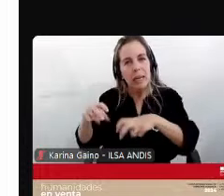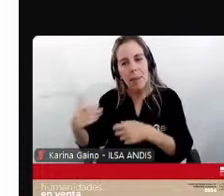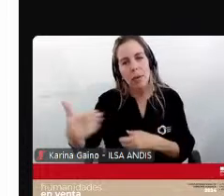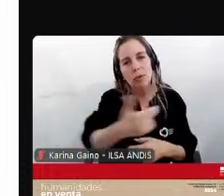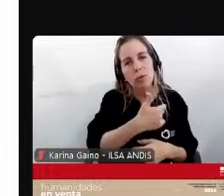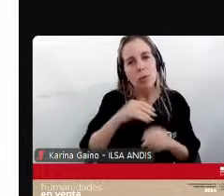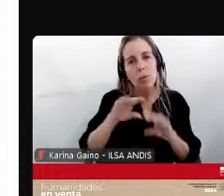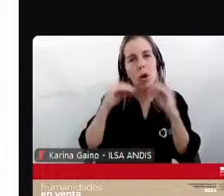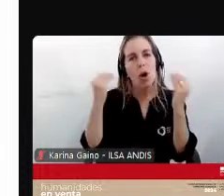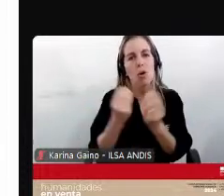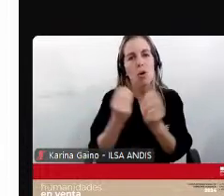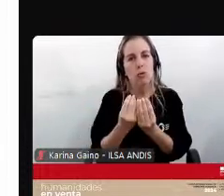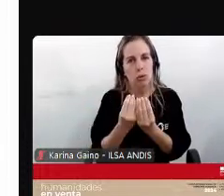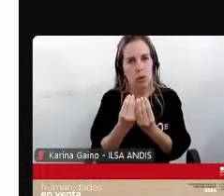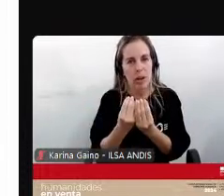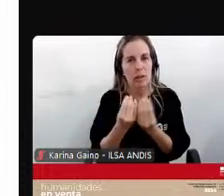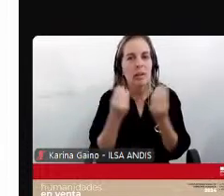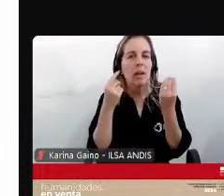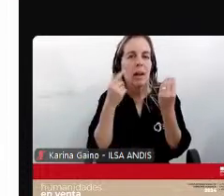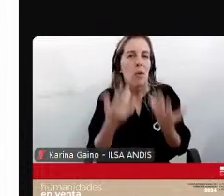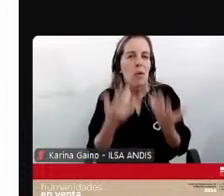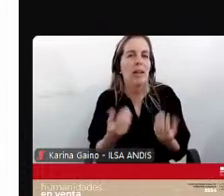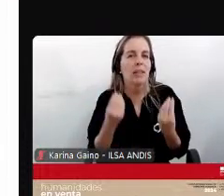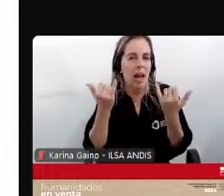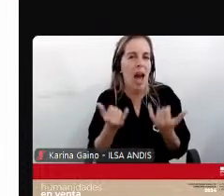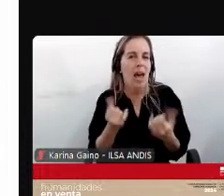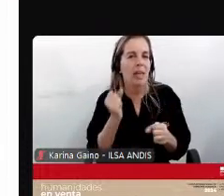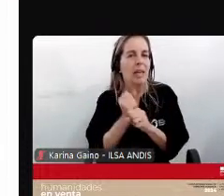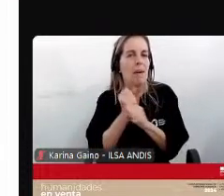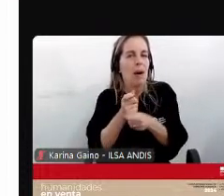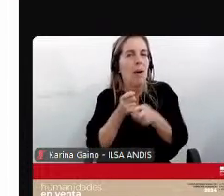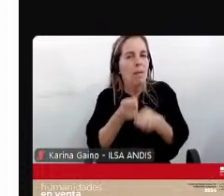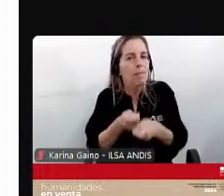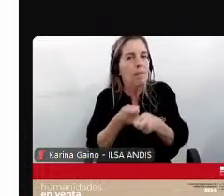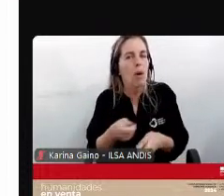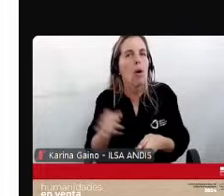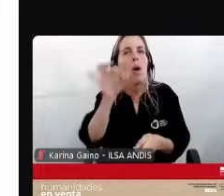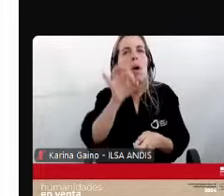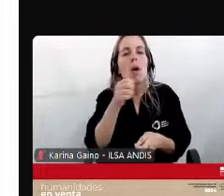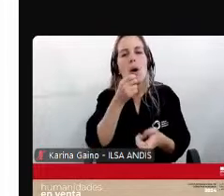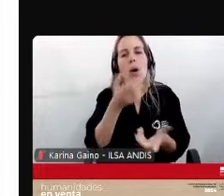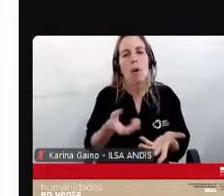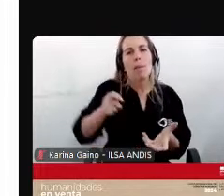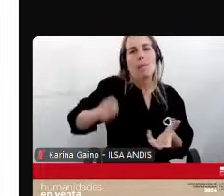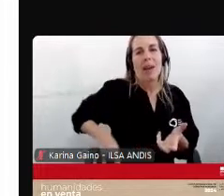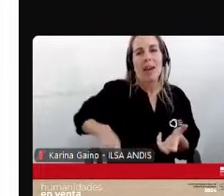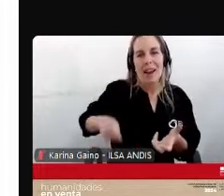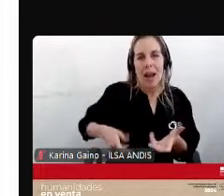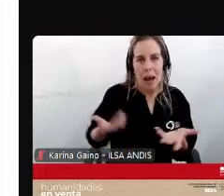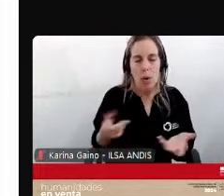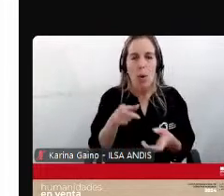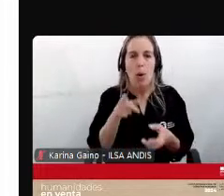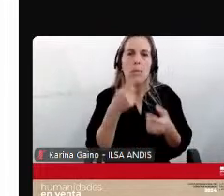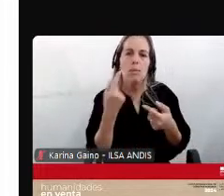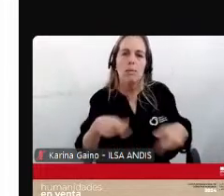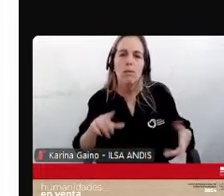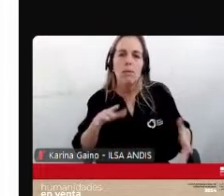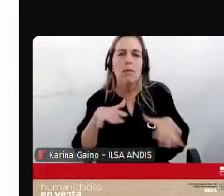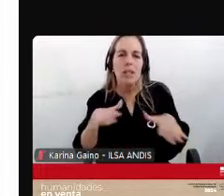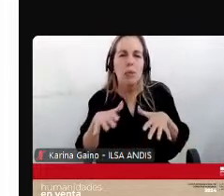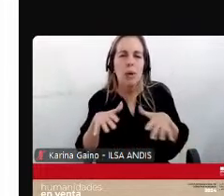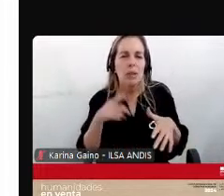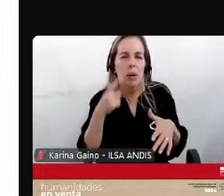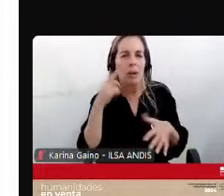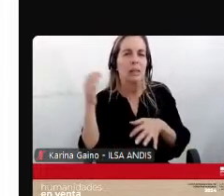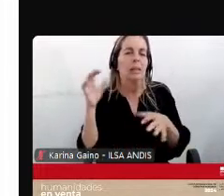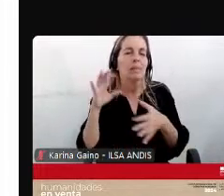labor or practices that contribute to forced labor that we find in the region broadly. Of course, there are